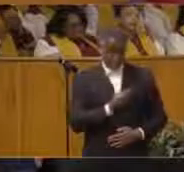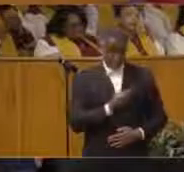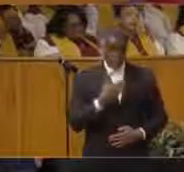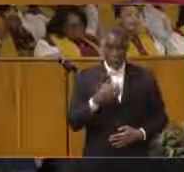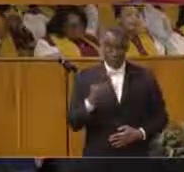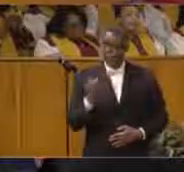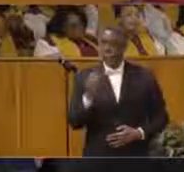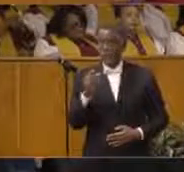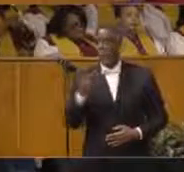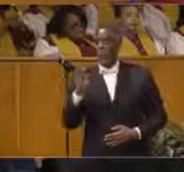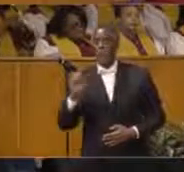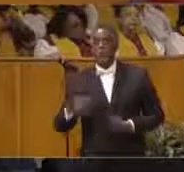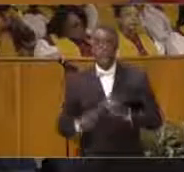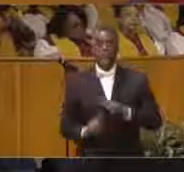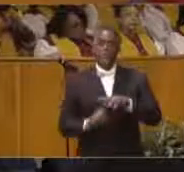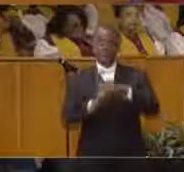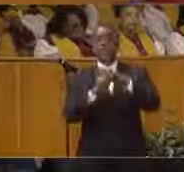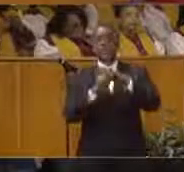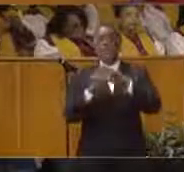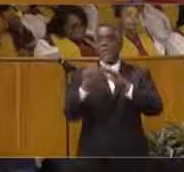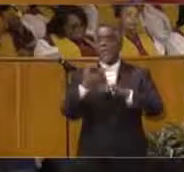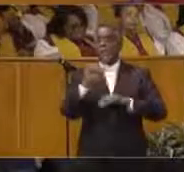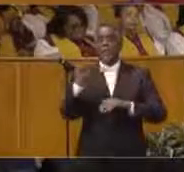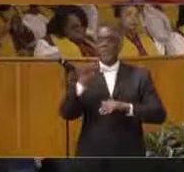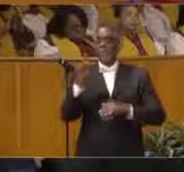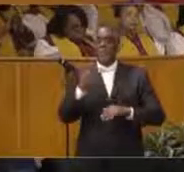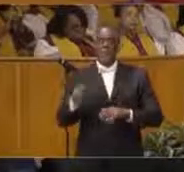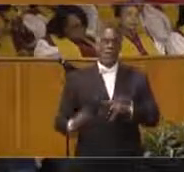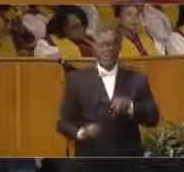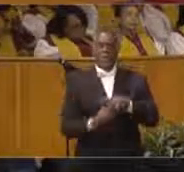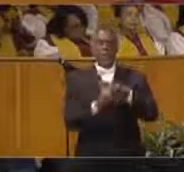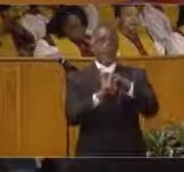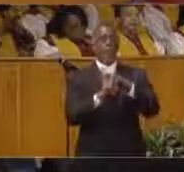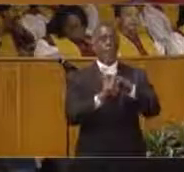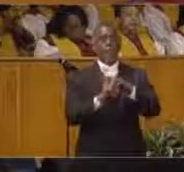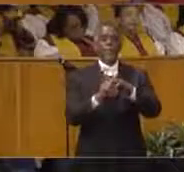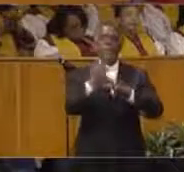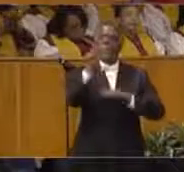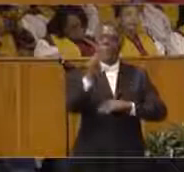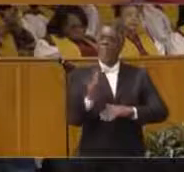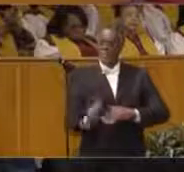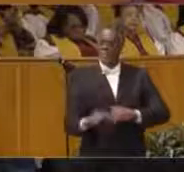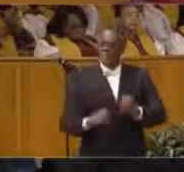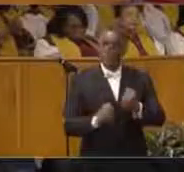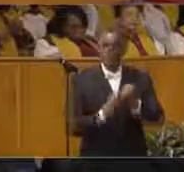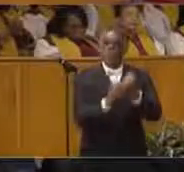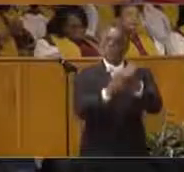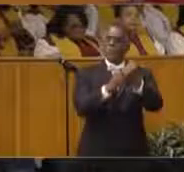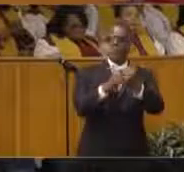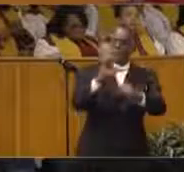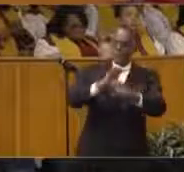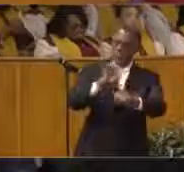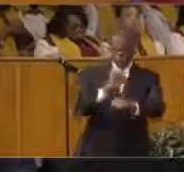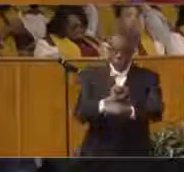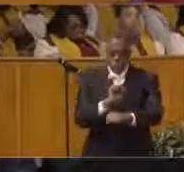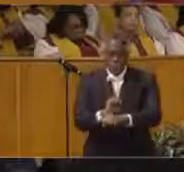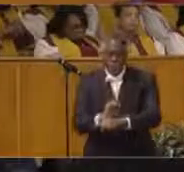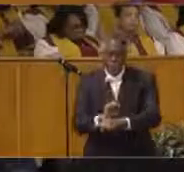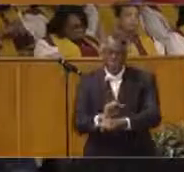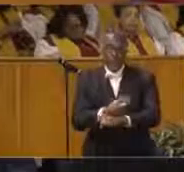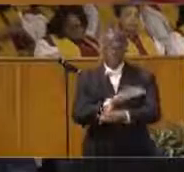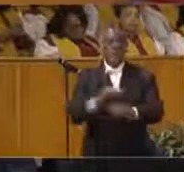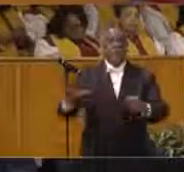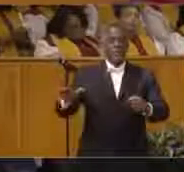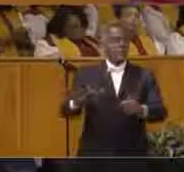Boy, Google will show up, Amazon will come knocking. That the tithe supports the work of the church, and